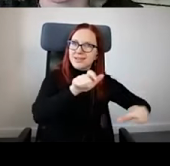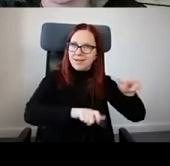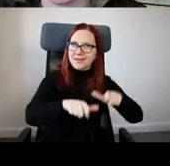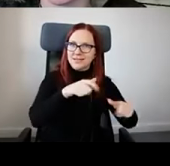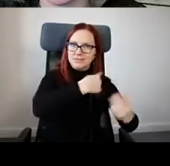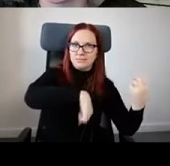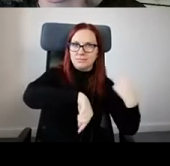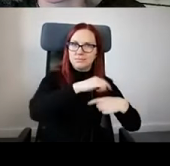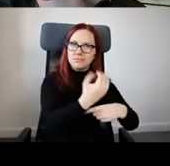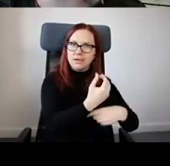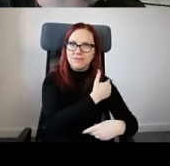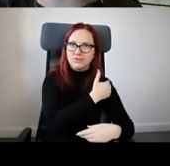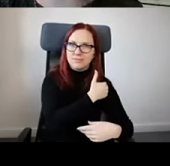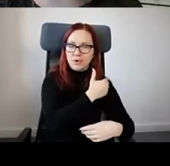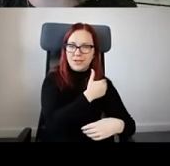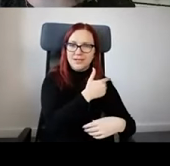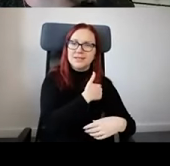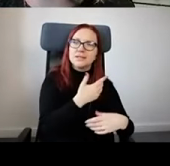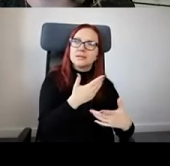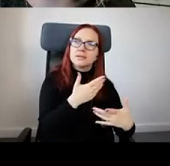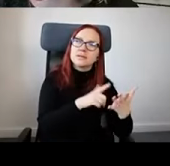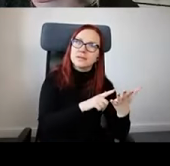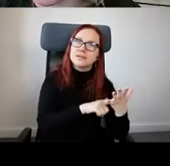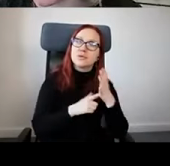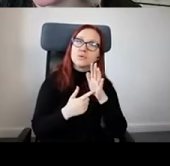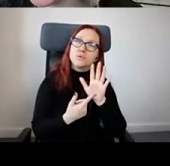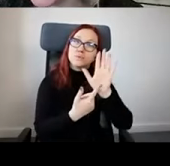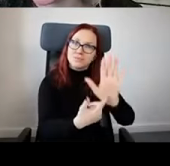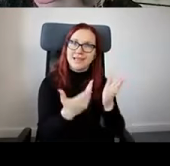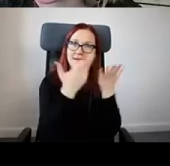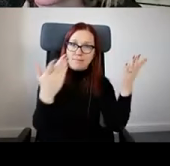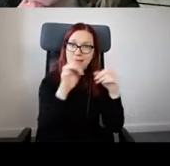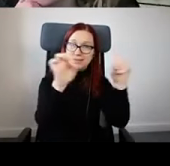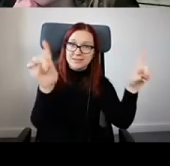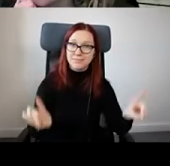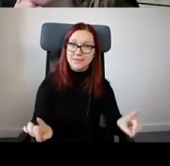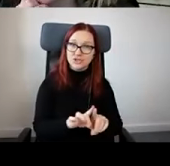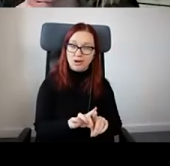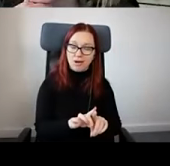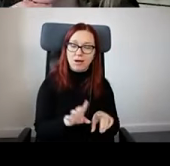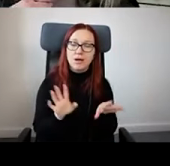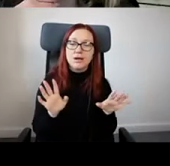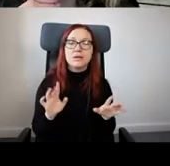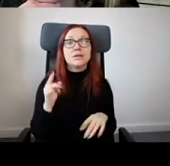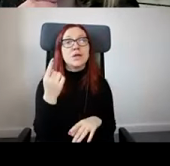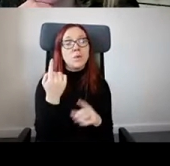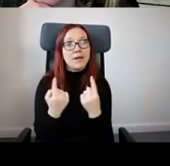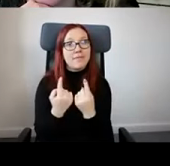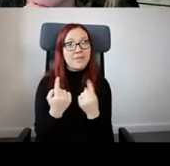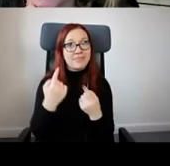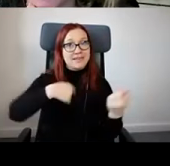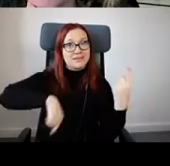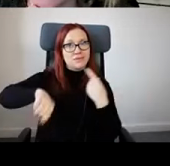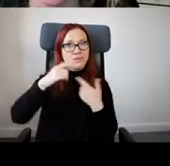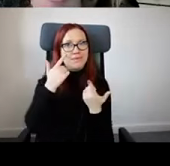responsibility to present a balanced picture. And so I think one of the things that we were careful with, particularly in